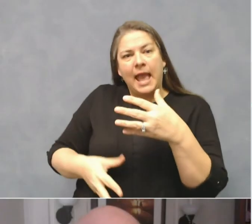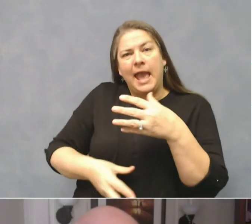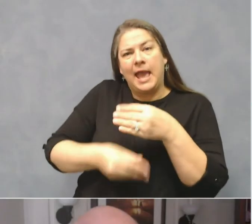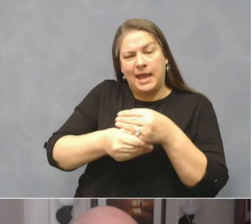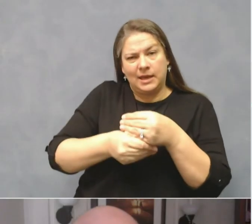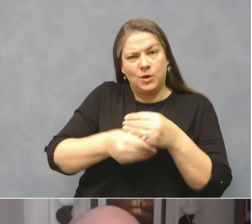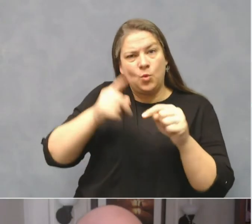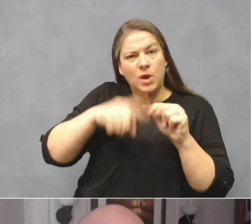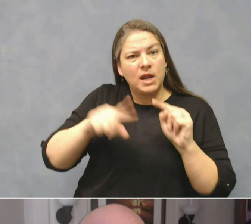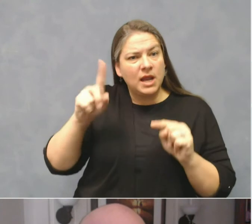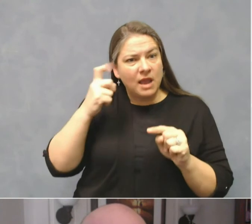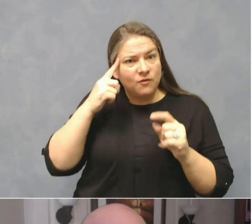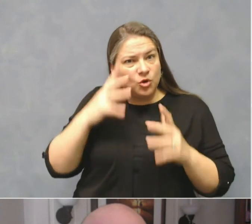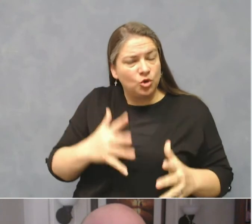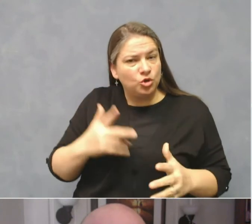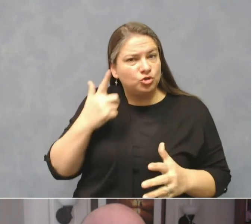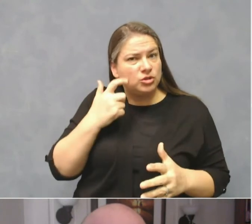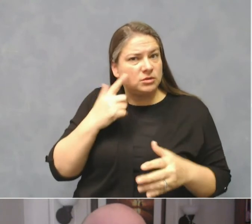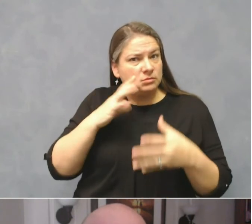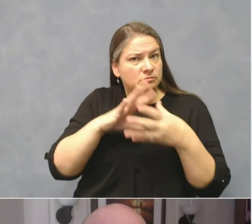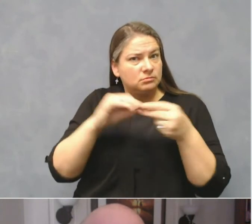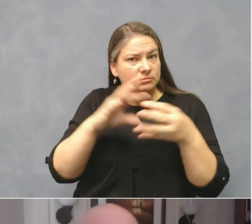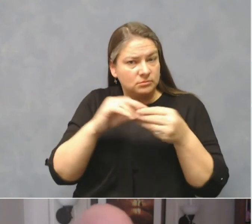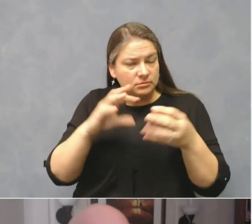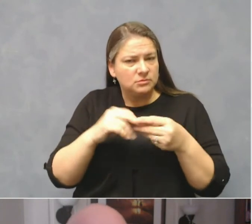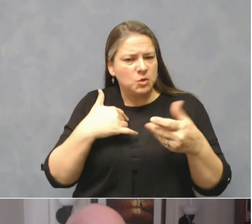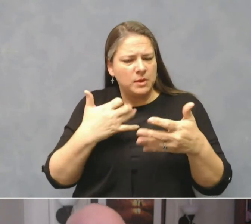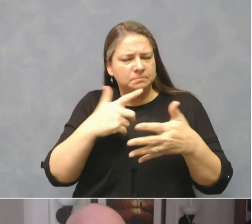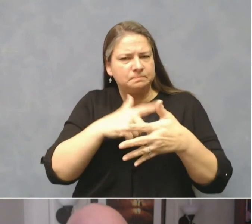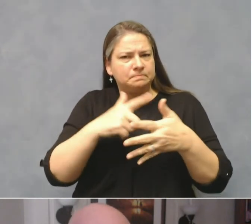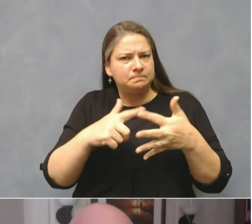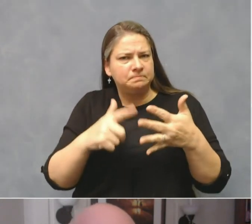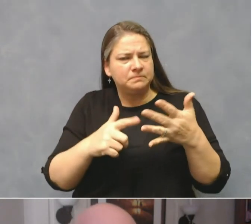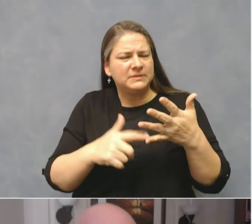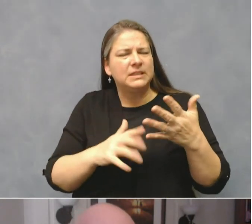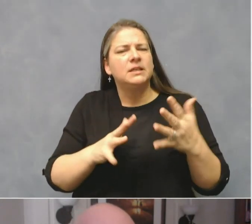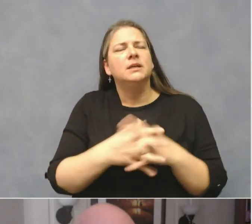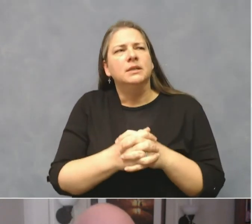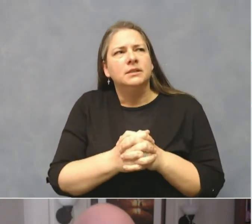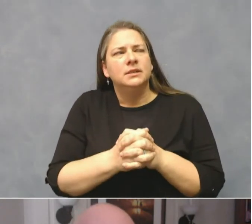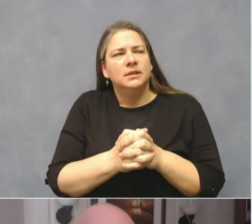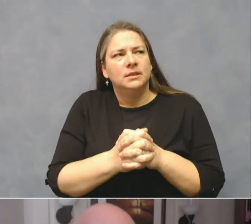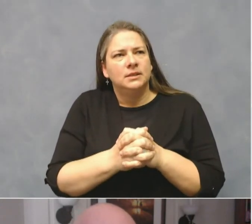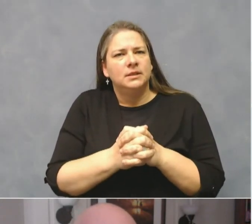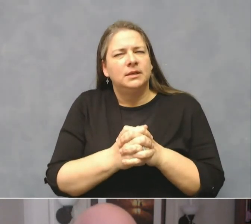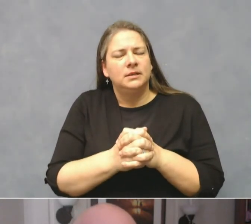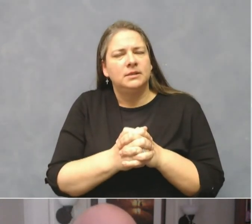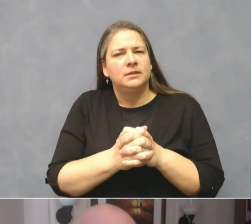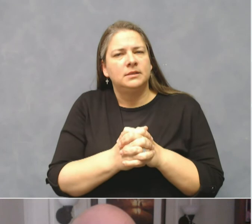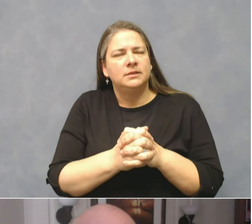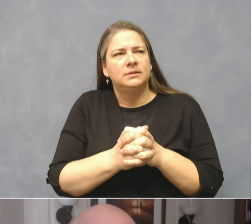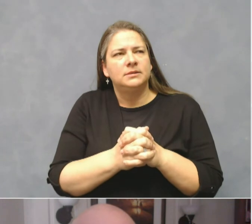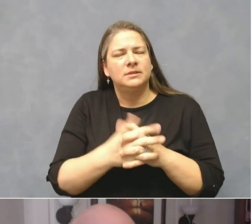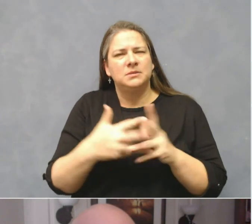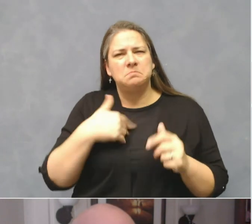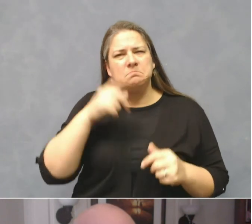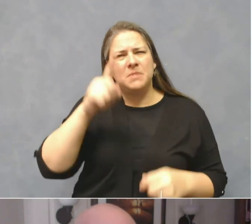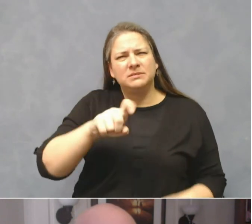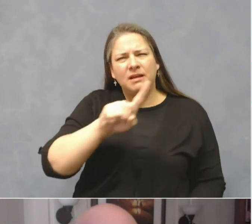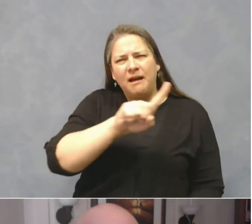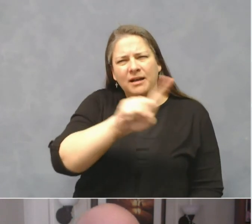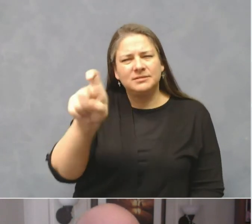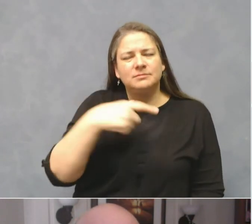made this evening. Again, I have to ask everyone. I know there's a lot of